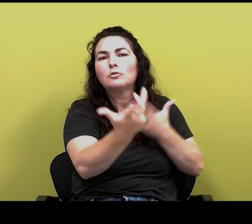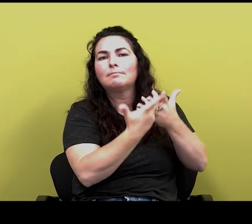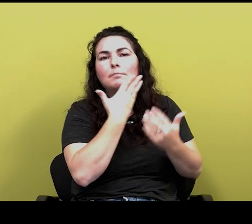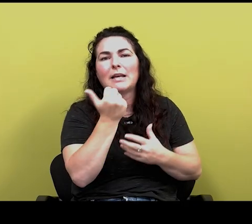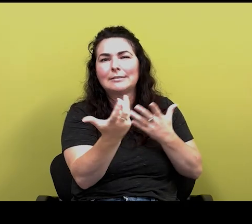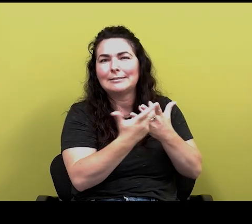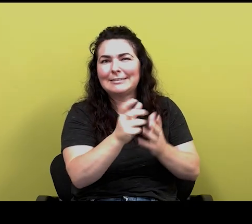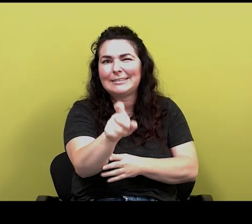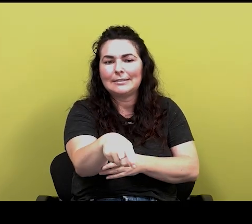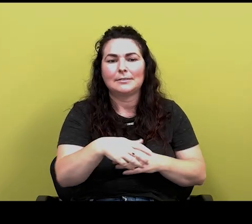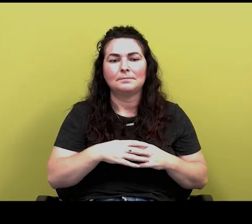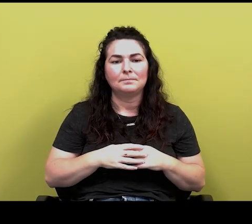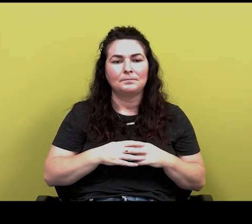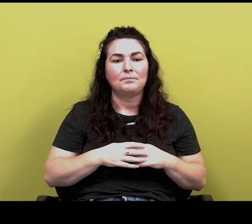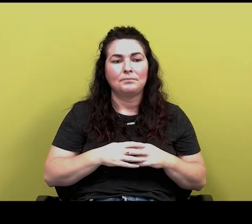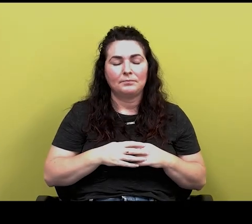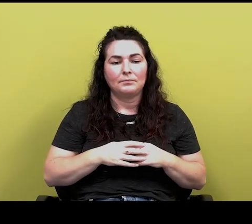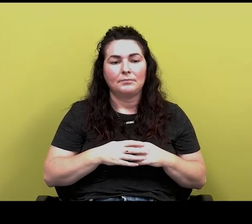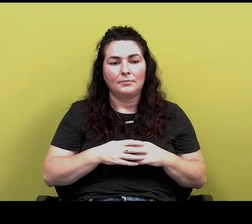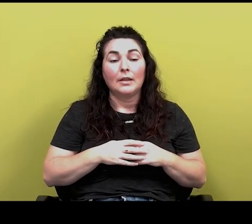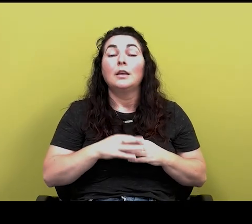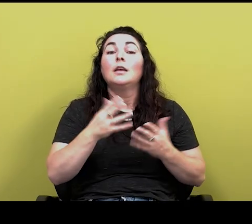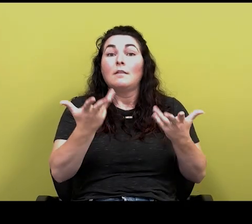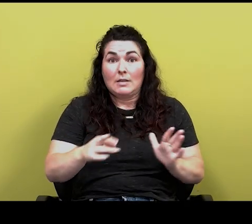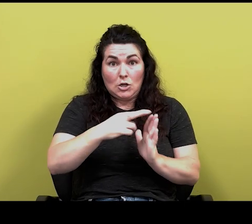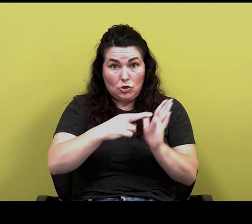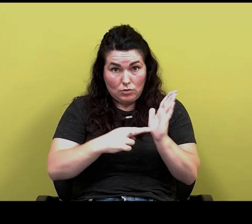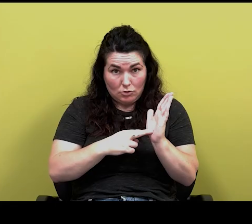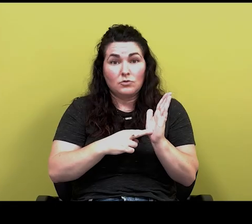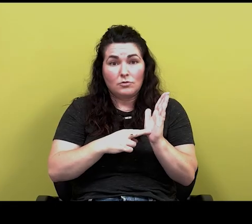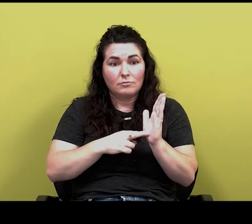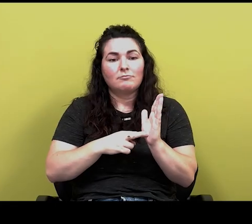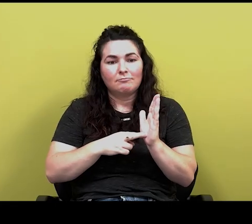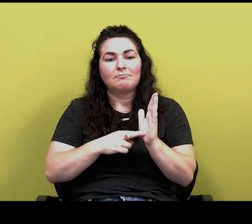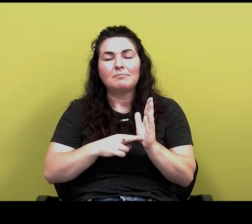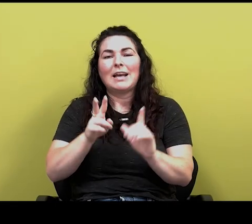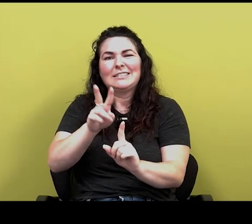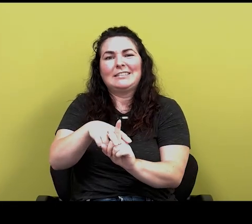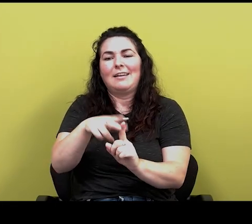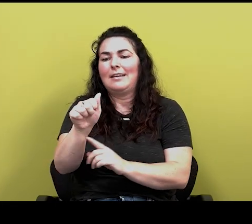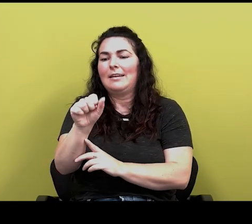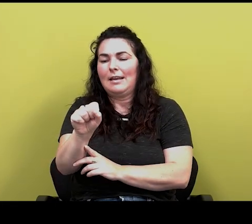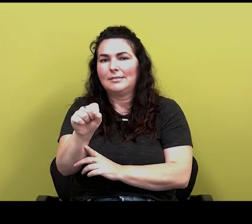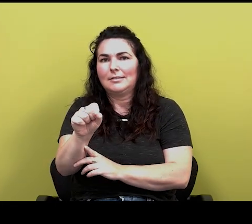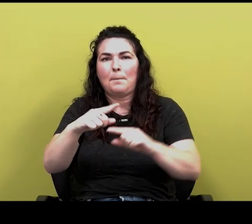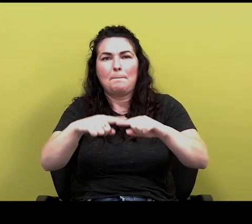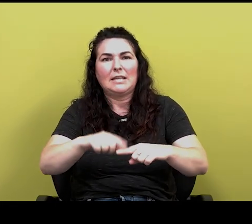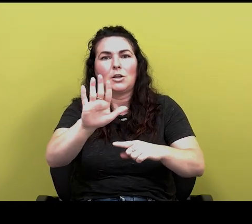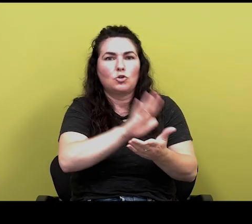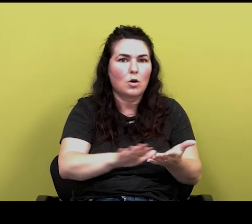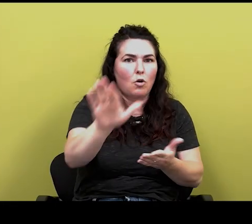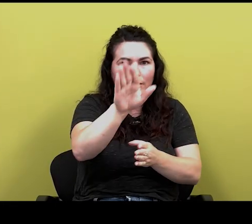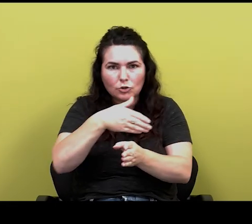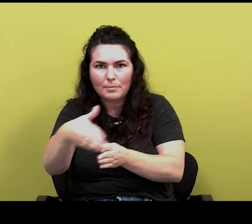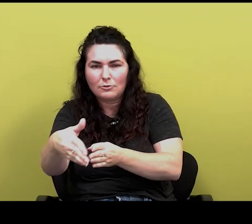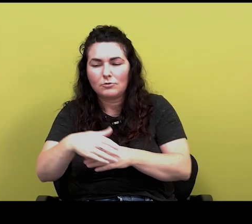Once students are registered with SLDS, students are assigned an access specialist based on their academic college or major. Students should contact their